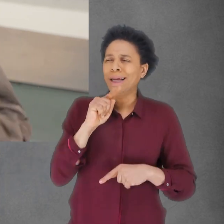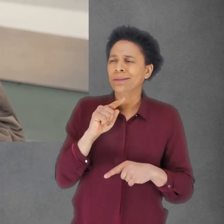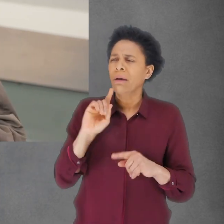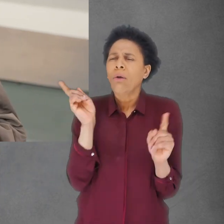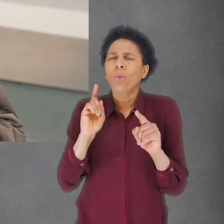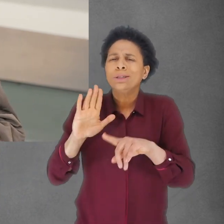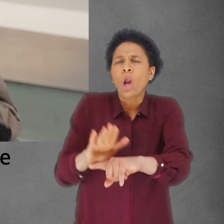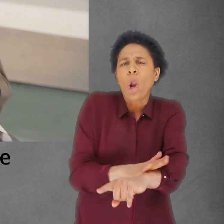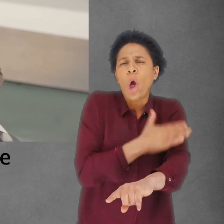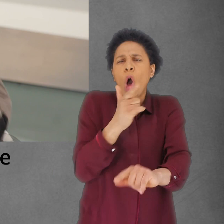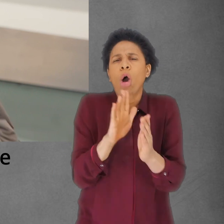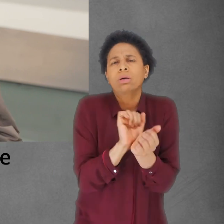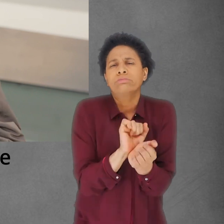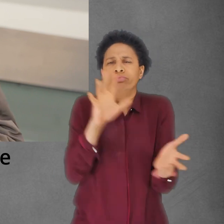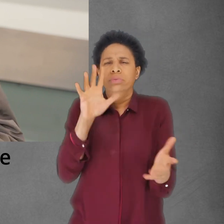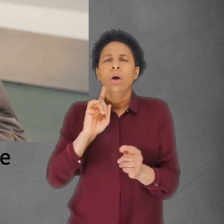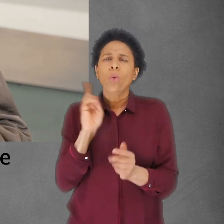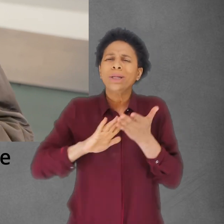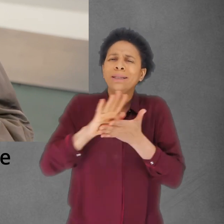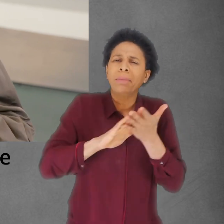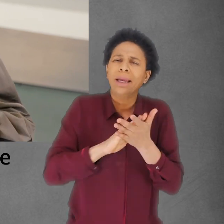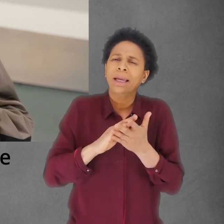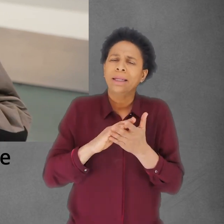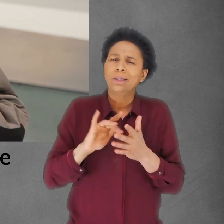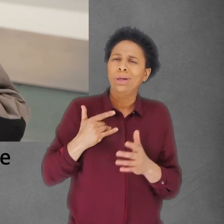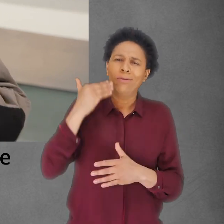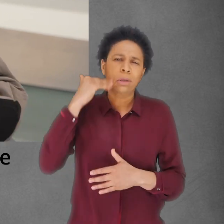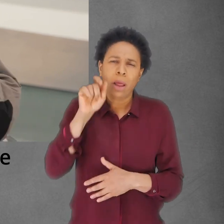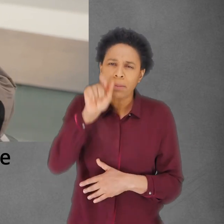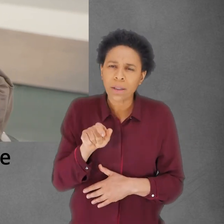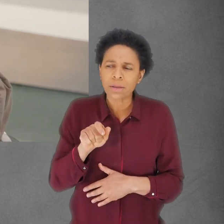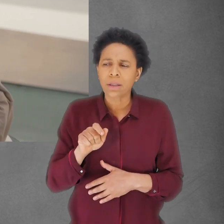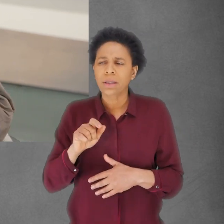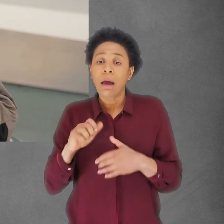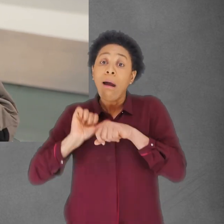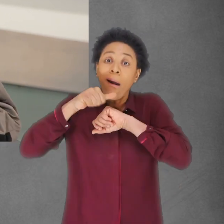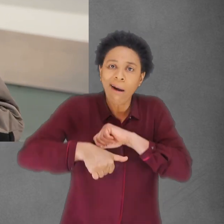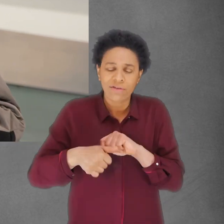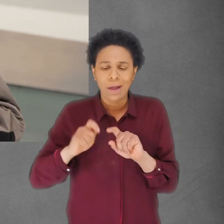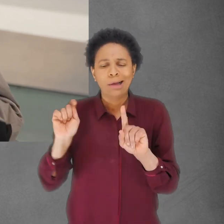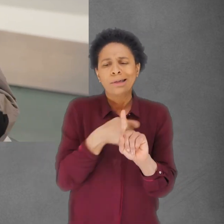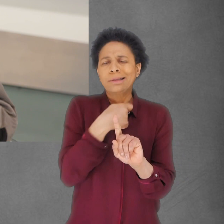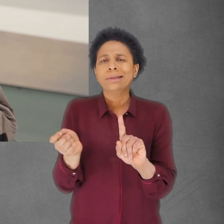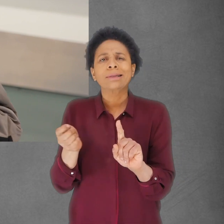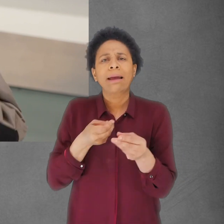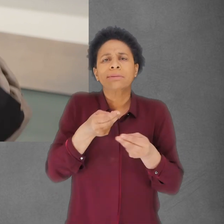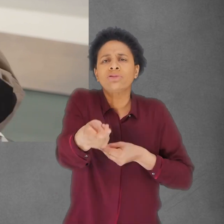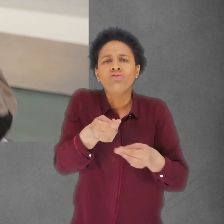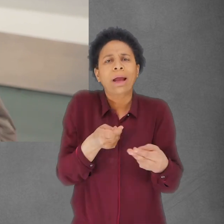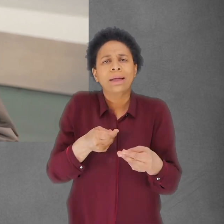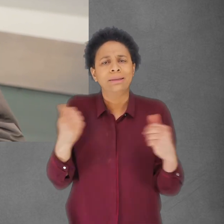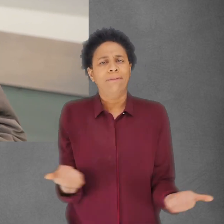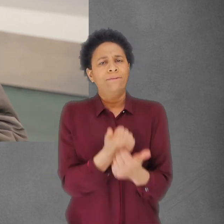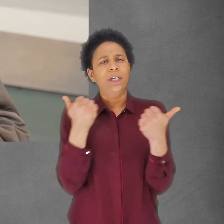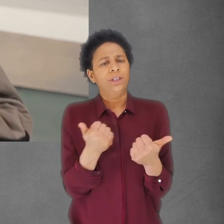does it mean to be Black? What does it mean to be in the wake of the transatlantic slave trade? And it means to be in a condition of the